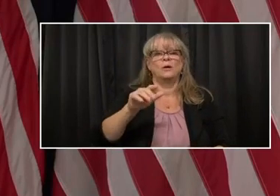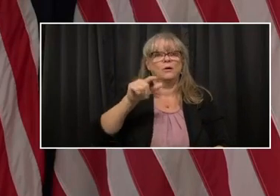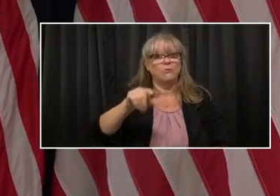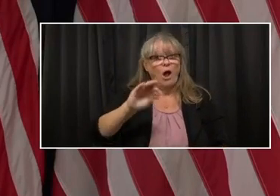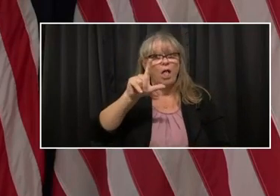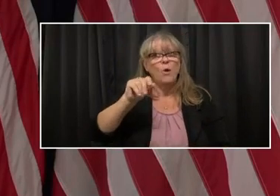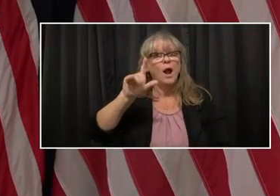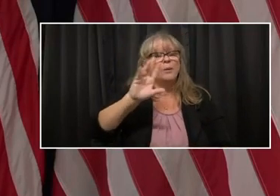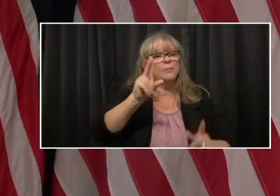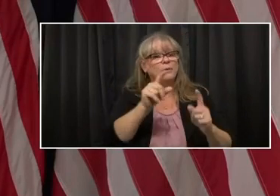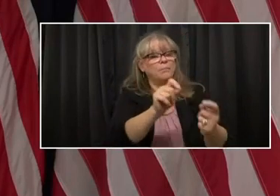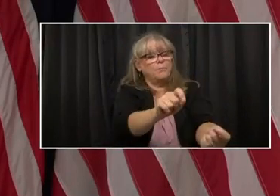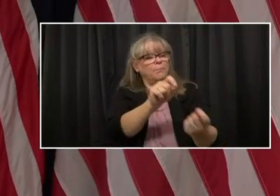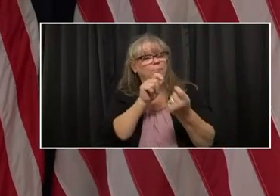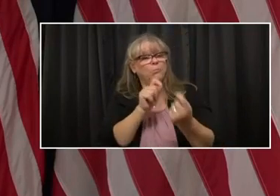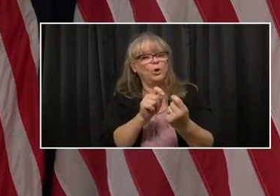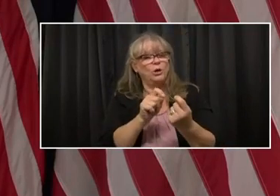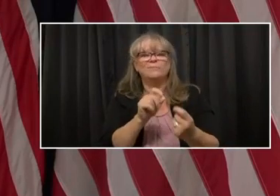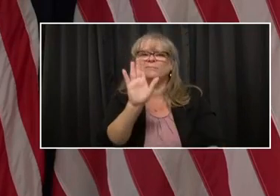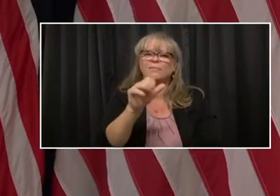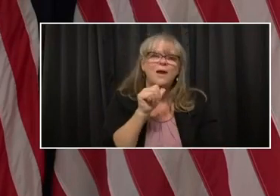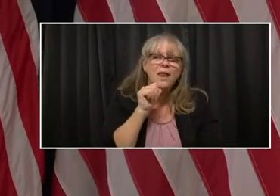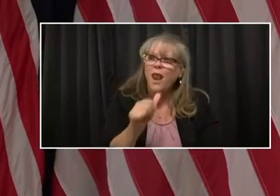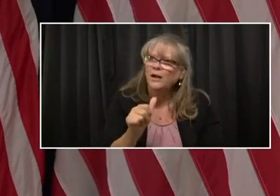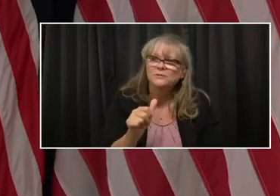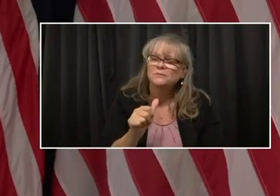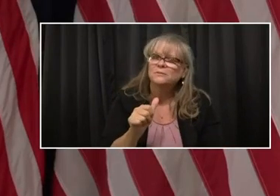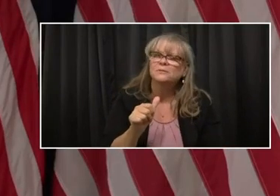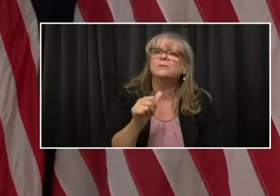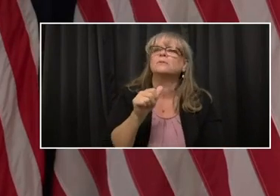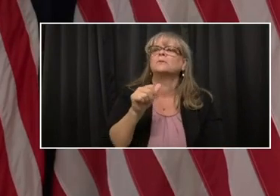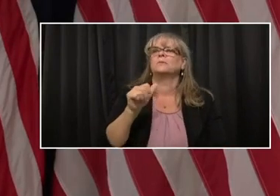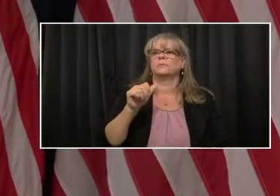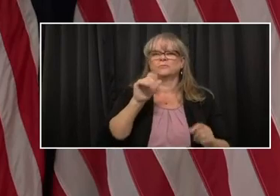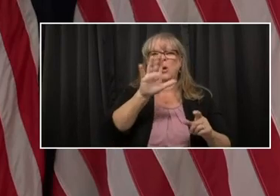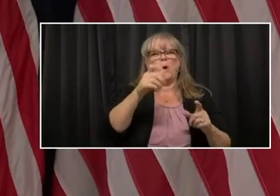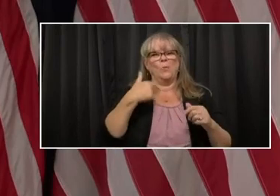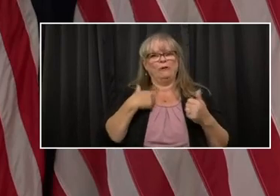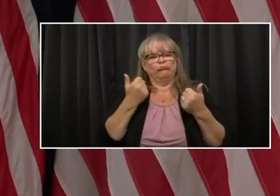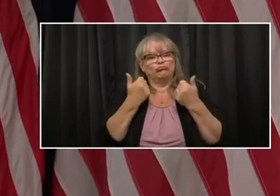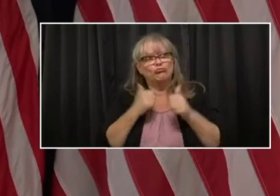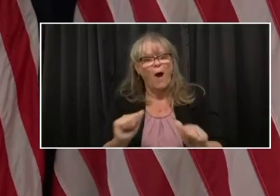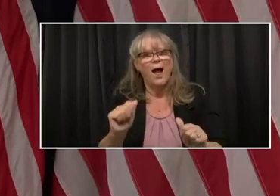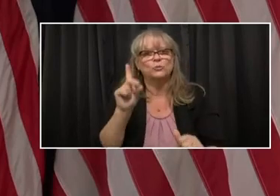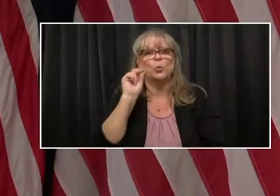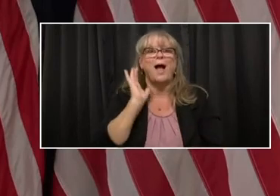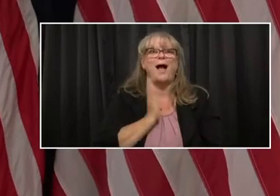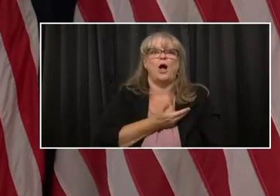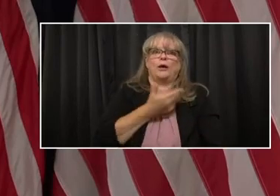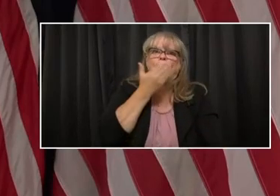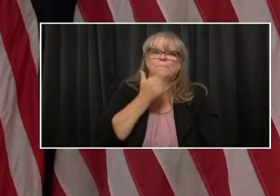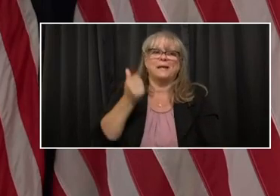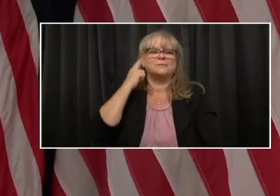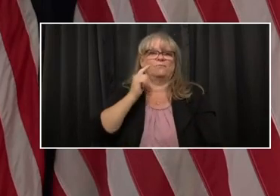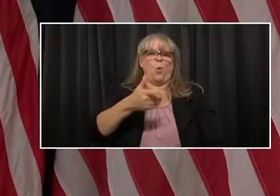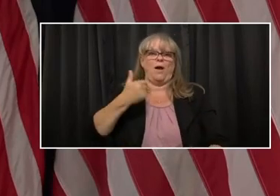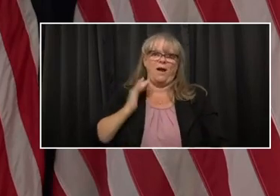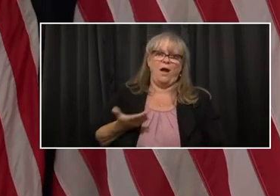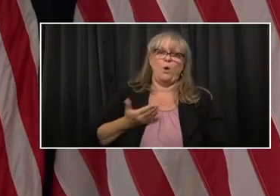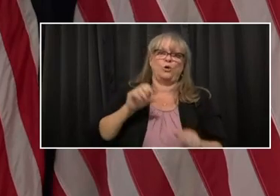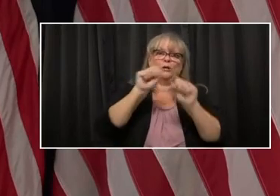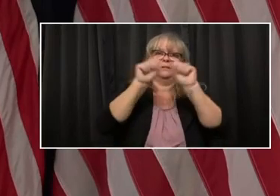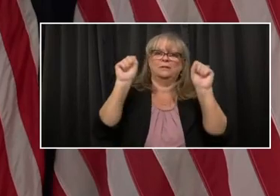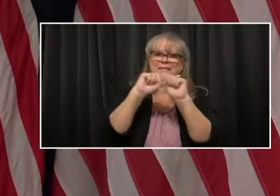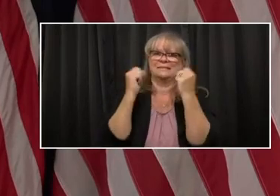stepping up in an exceptional way. And I would ask parents to bear with them. I know that, some of you want to vent